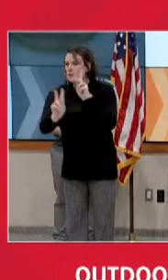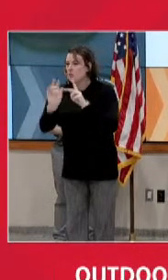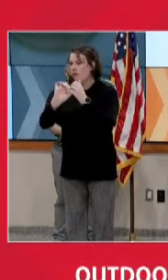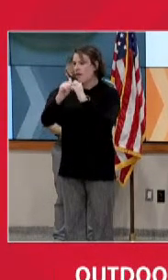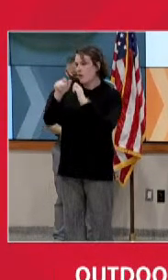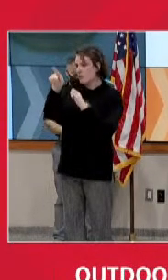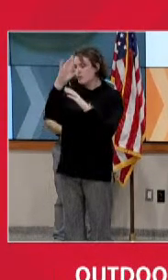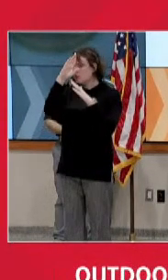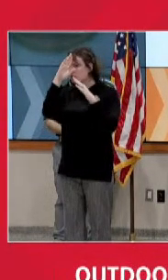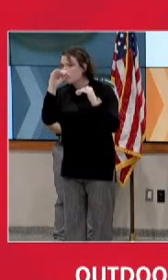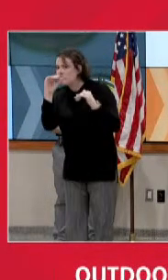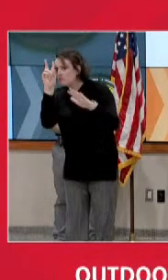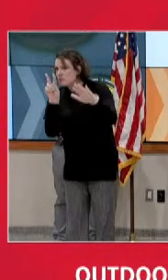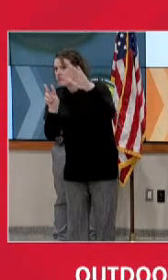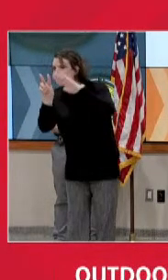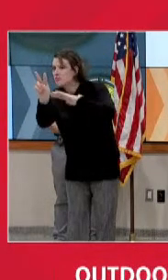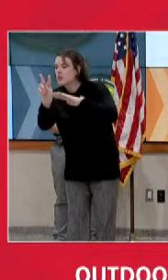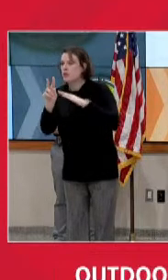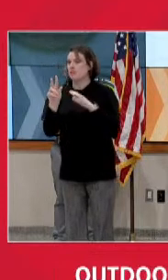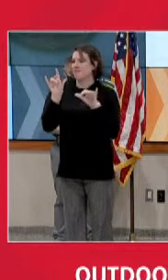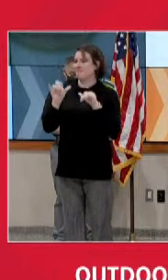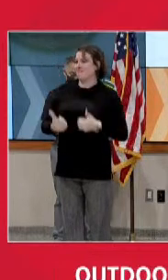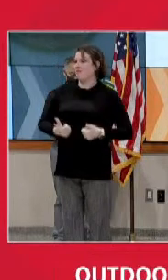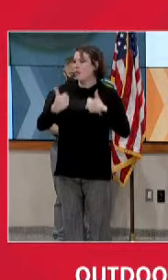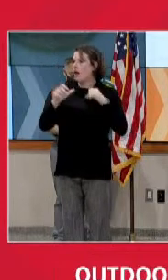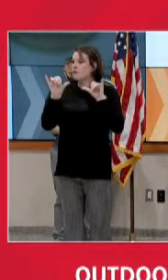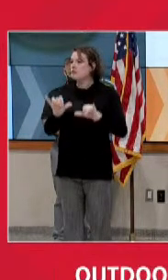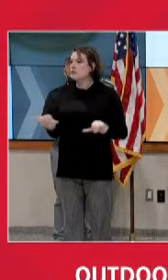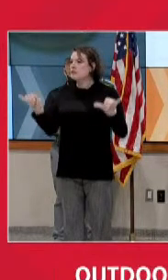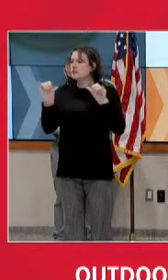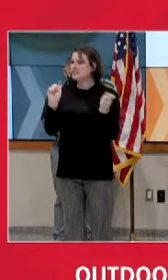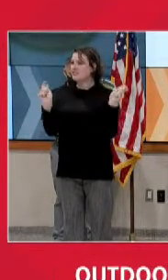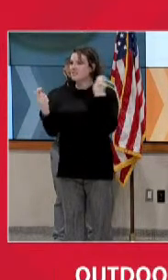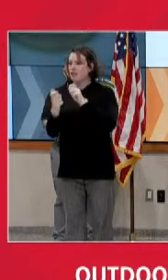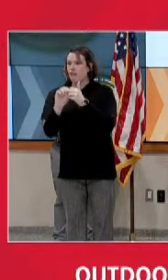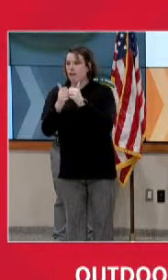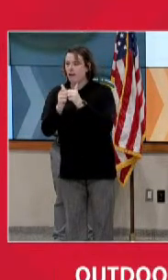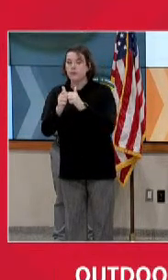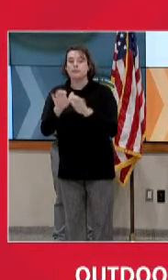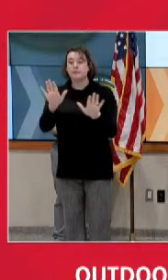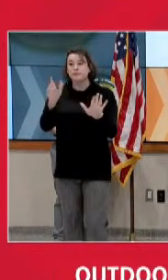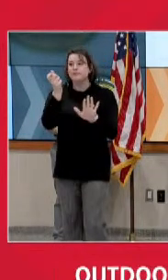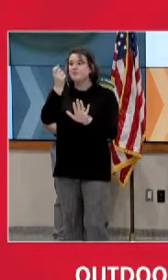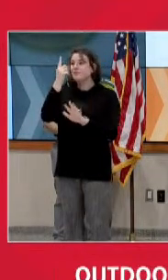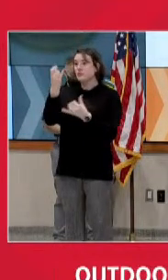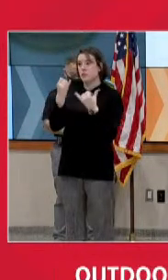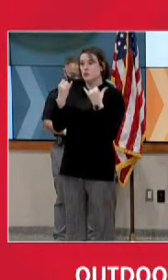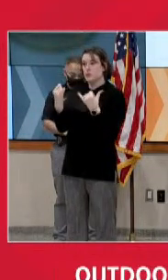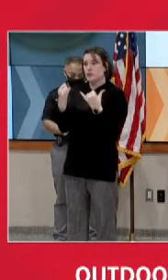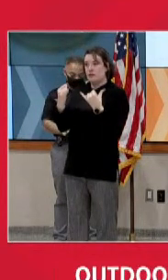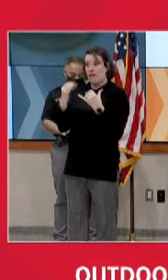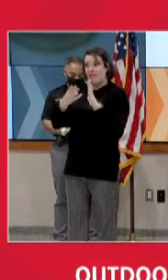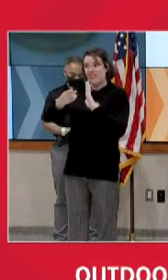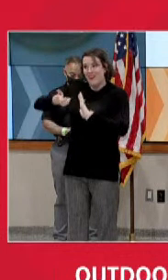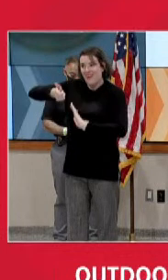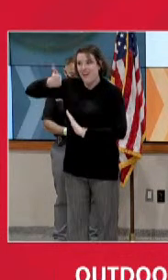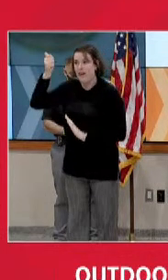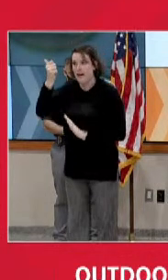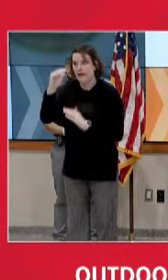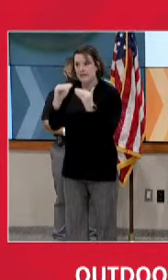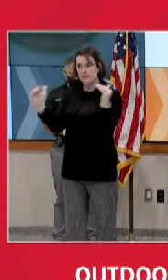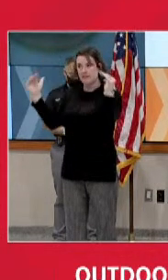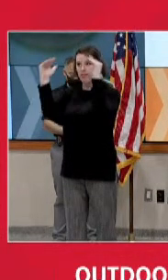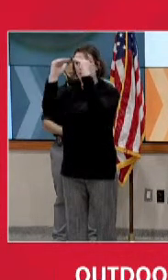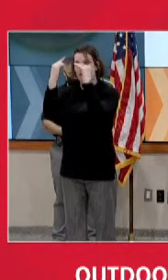and routines might change? What we're saying today is we are at the highest level of activation. If we do not